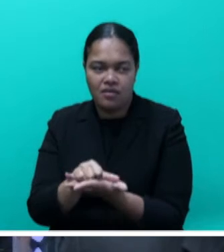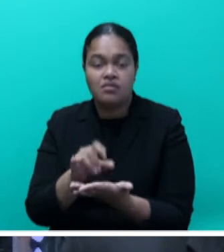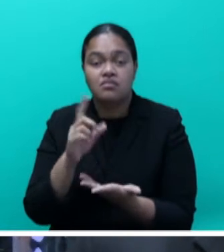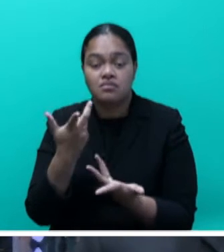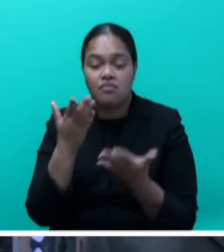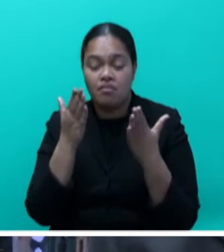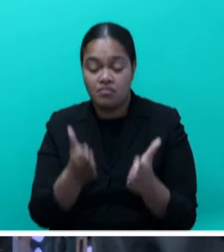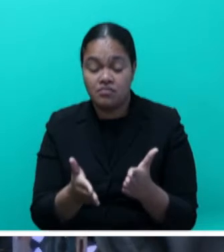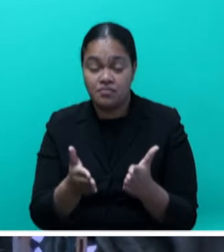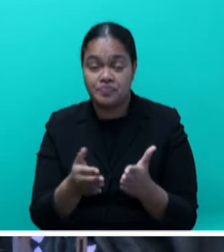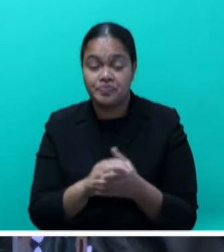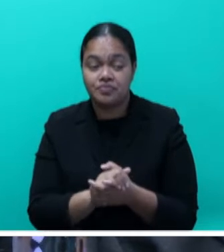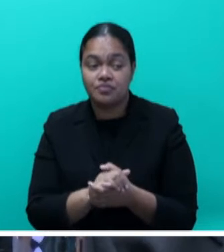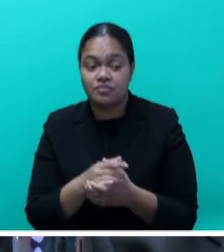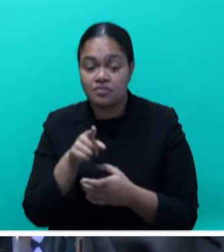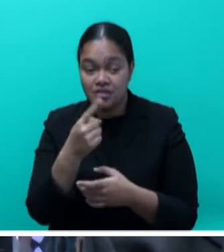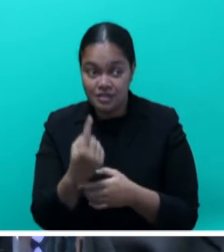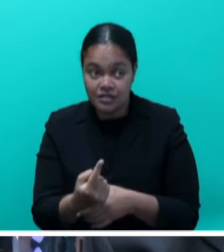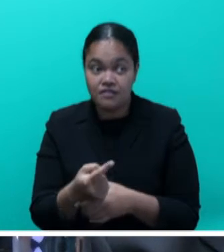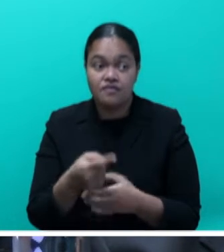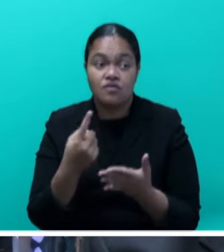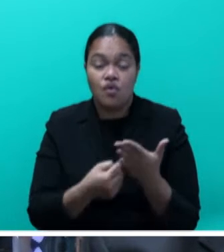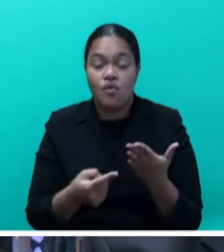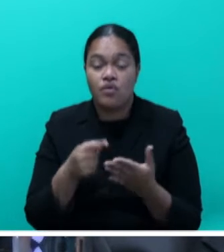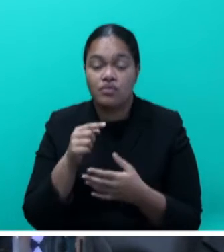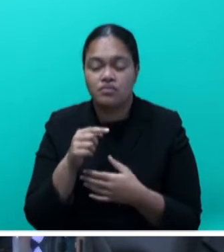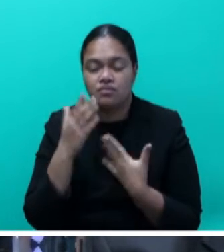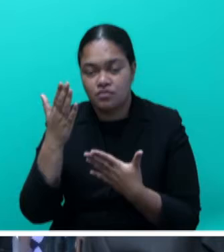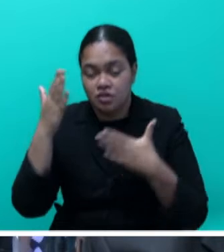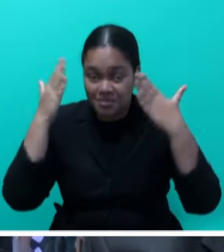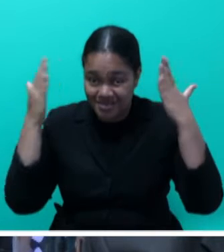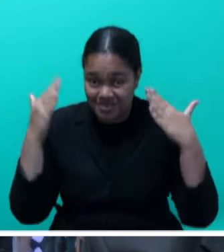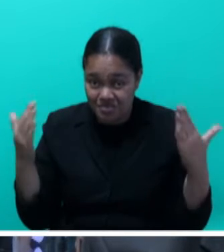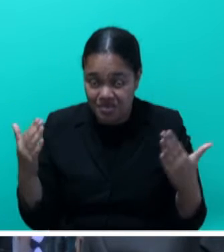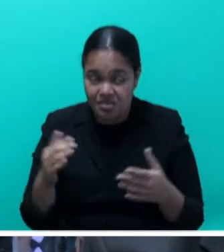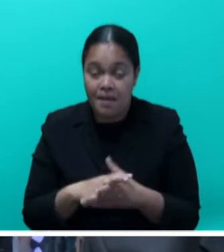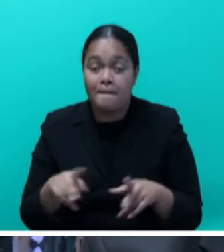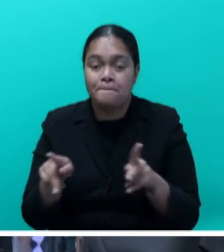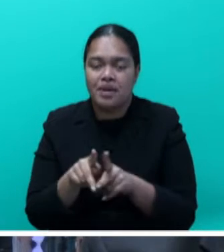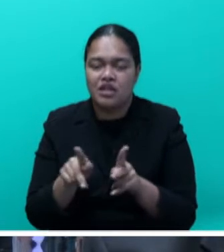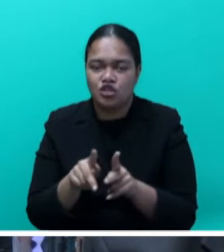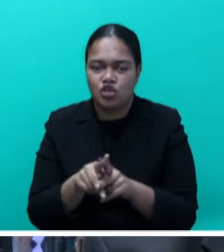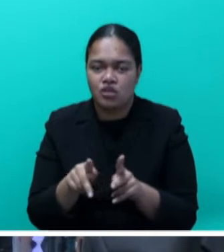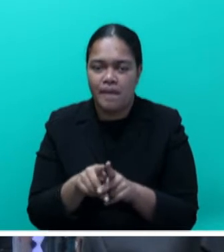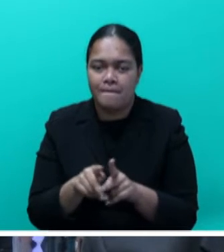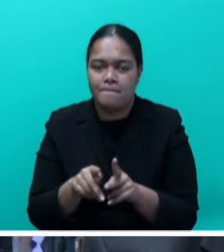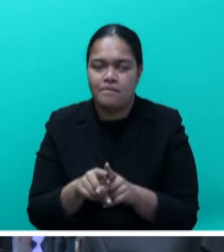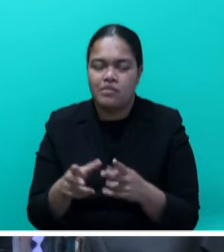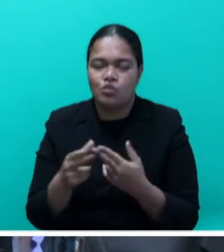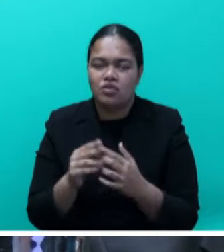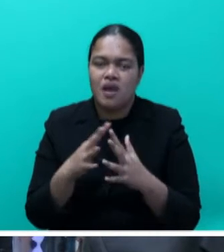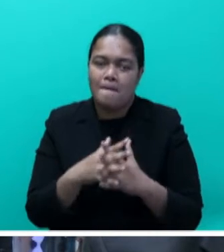on Dallas itself, what we have there, Honourable Speaker, is the partnership with American